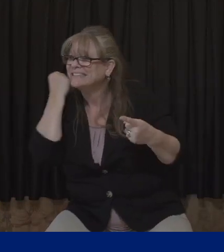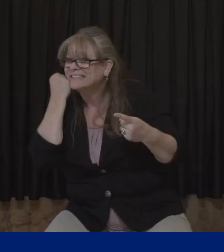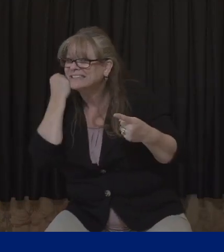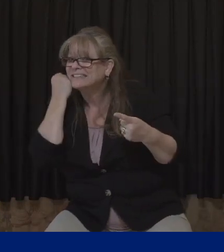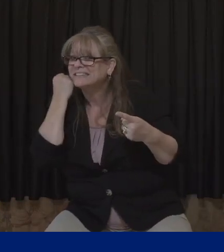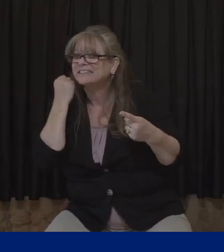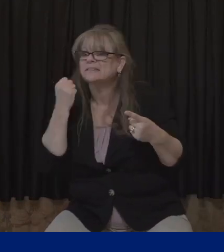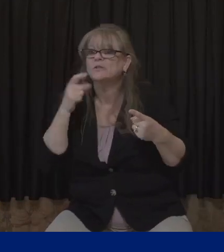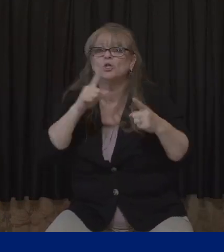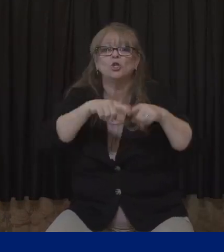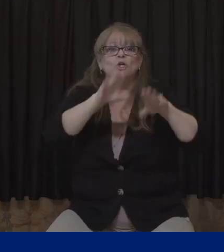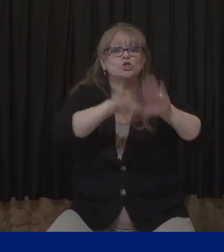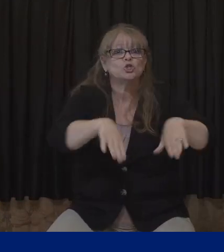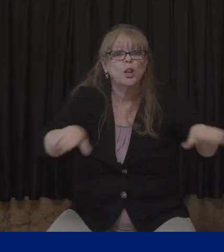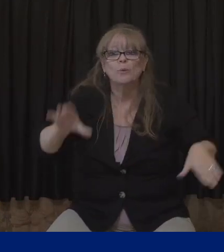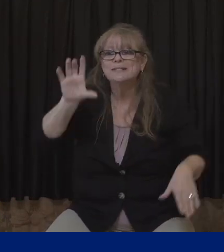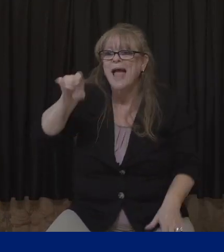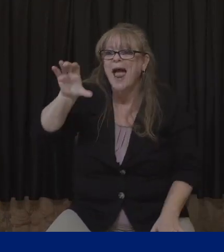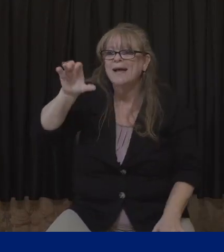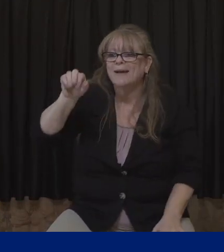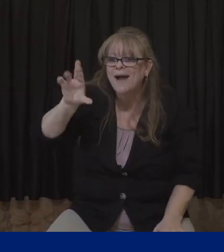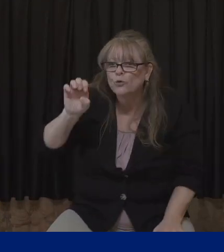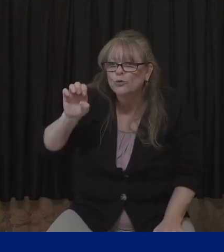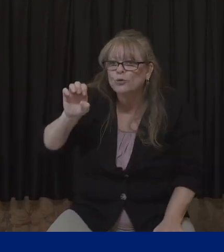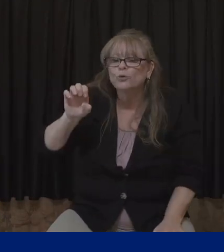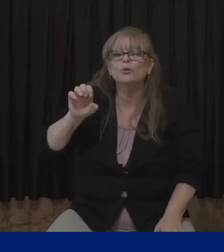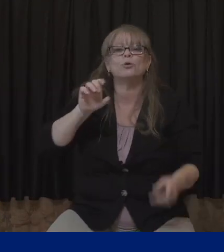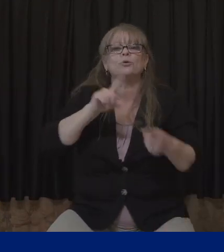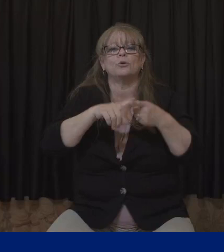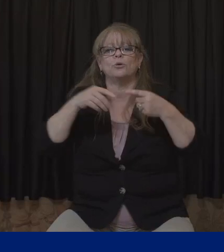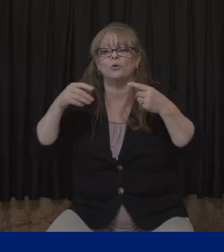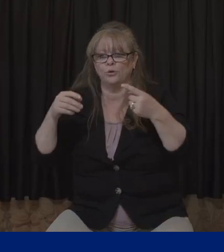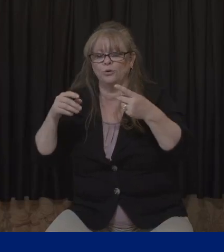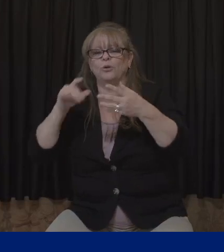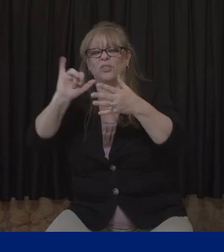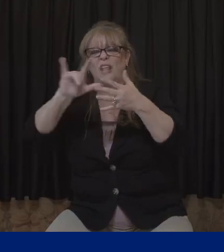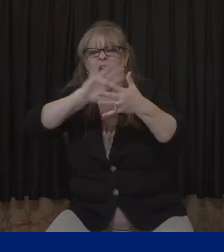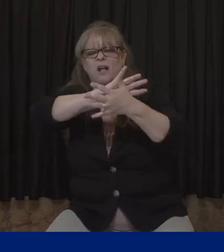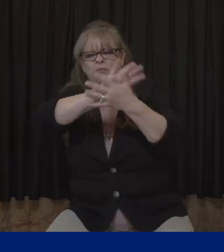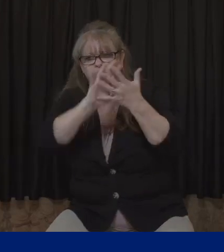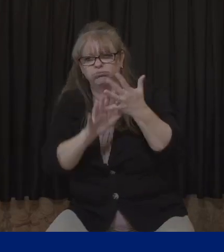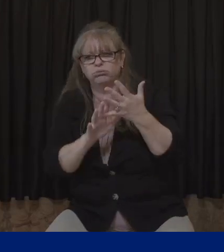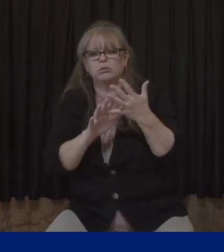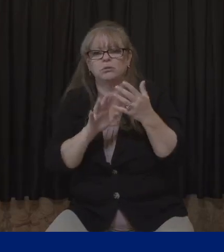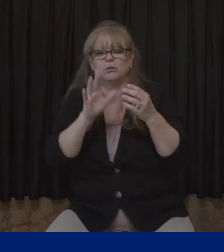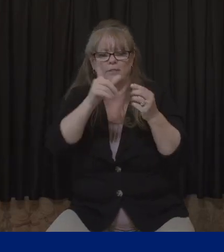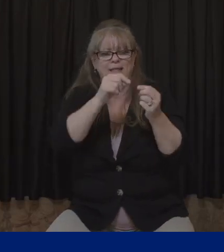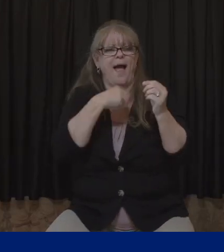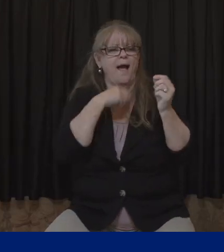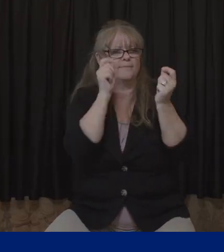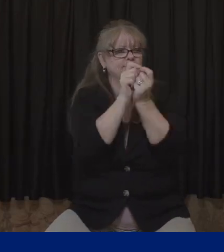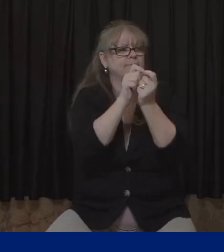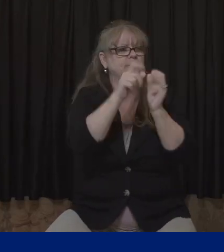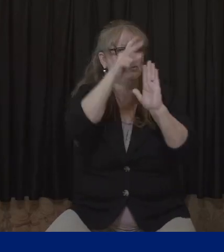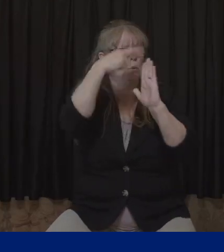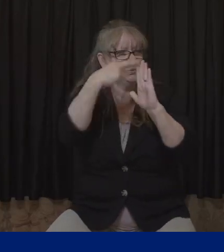personal services, for real estate. The specifics are being provided for each one. And if you work in one of these, you can find out more